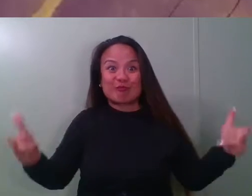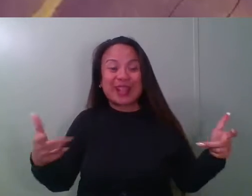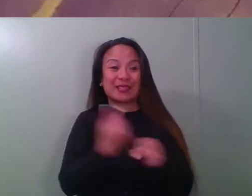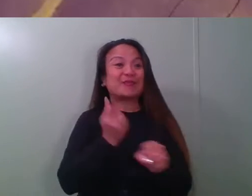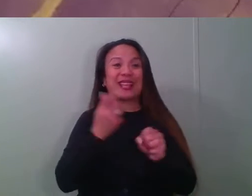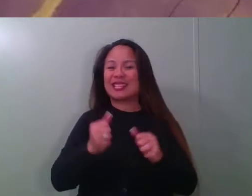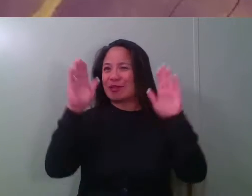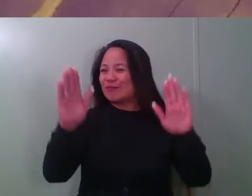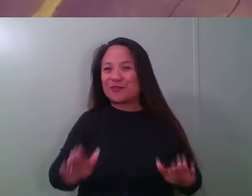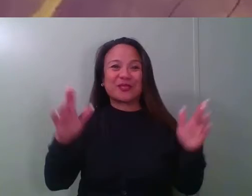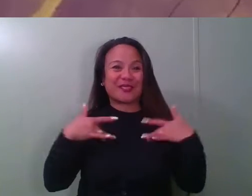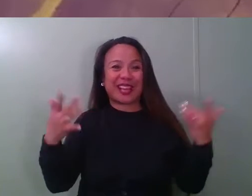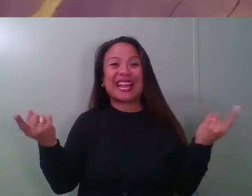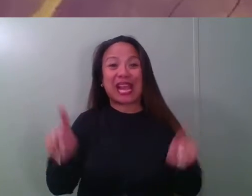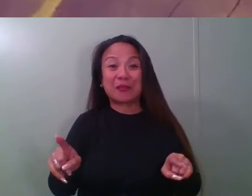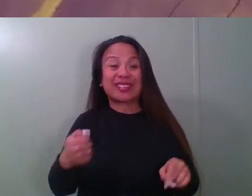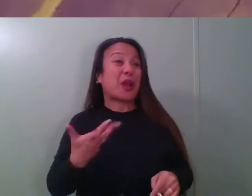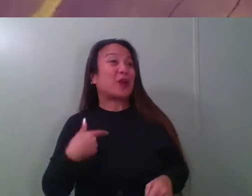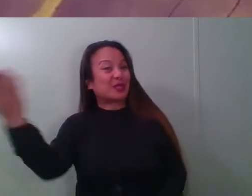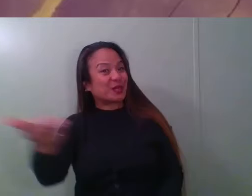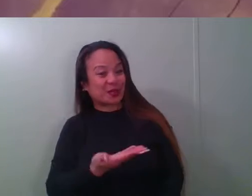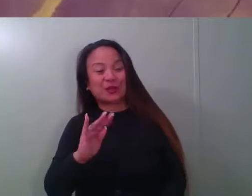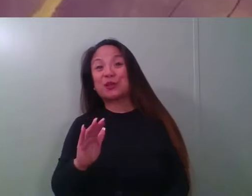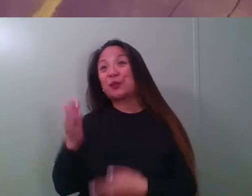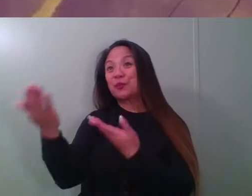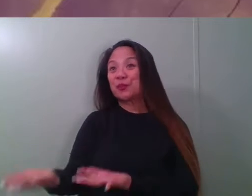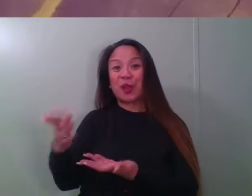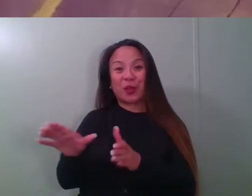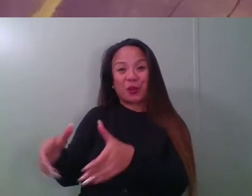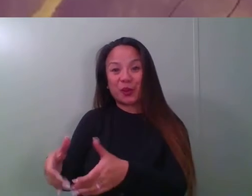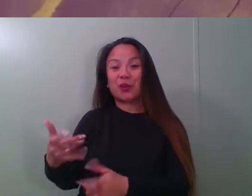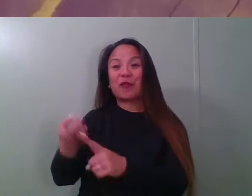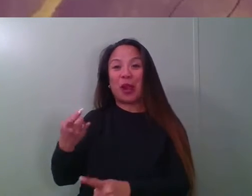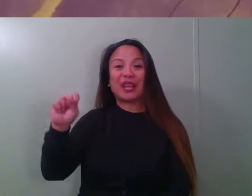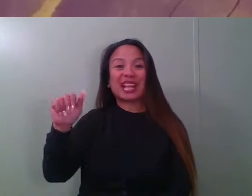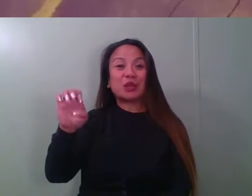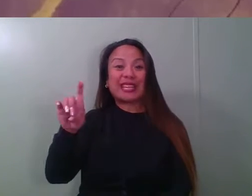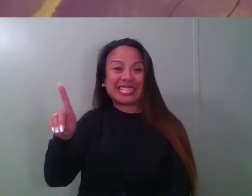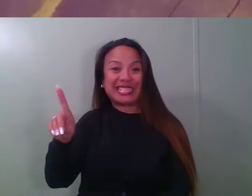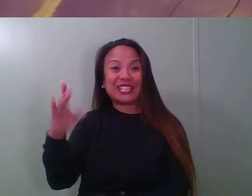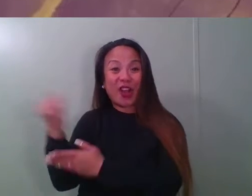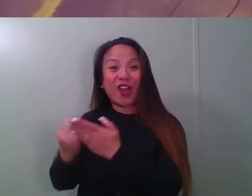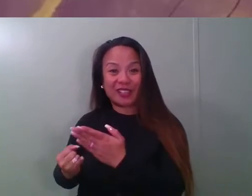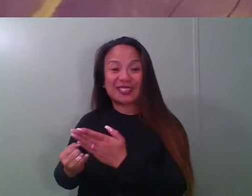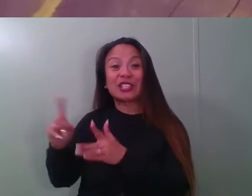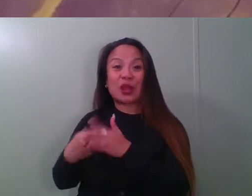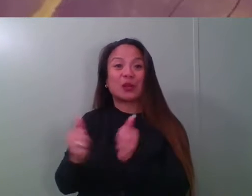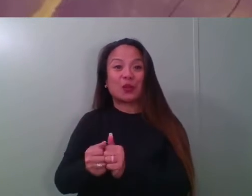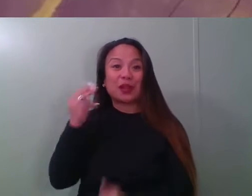make this amazing, wonderful event happen. So I'd like to please introduce you to the crew from SAUSD